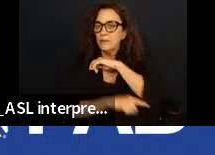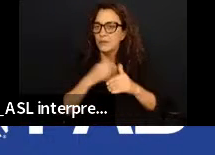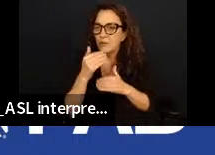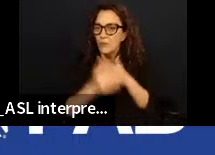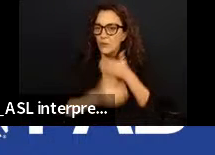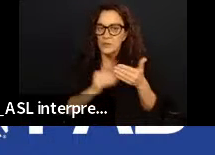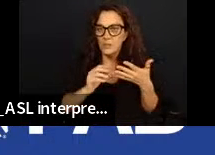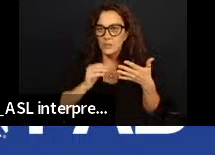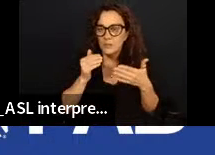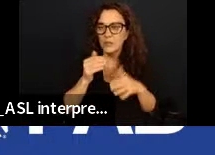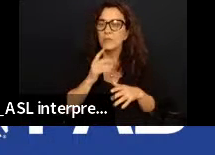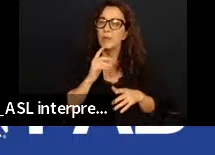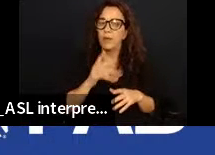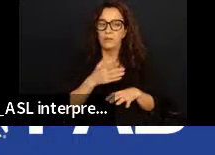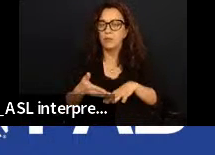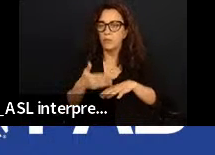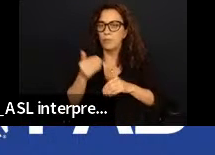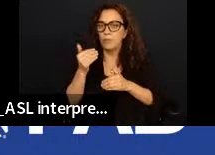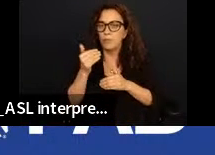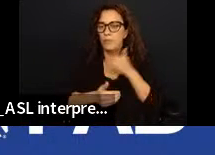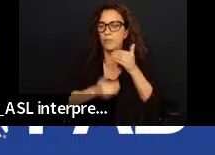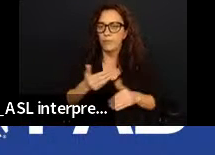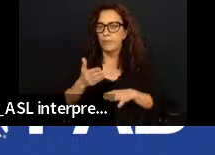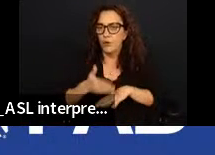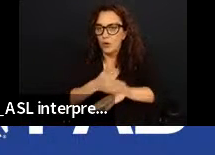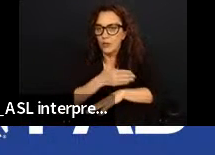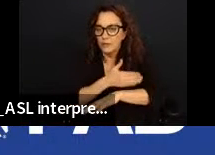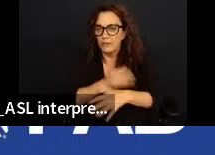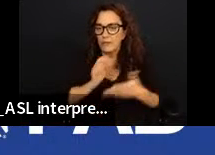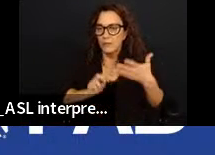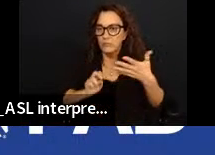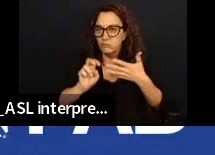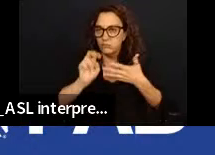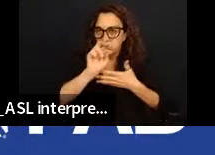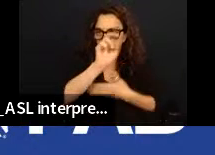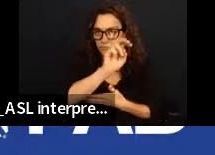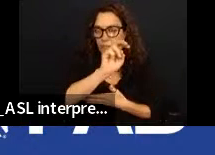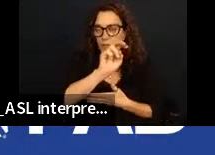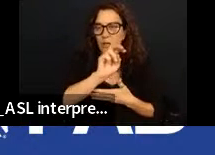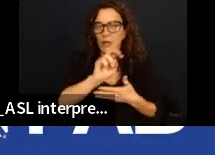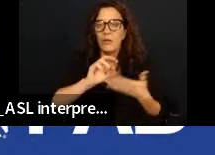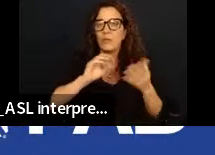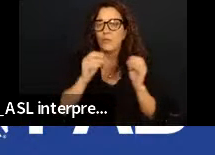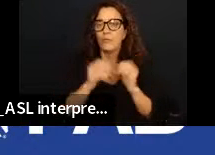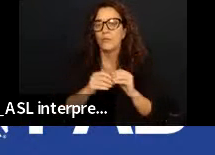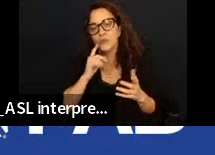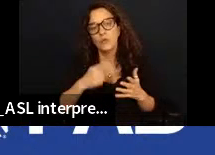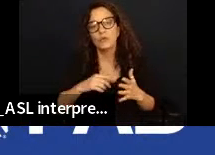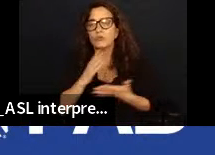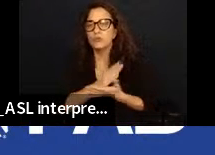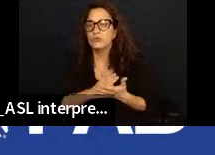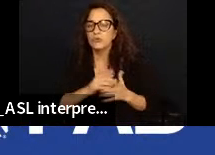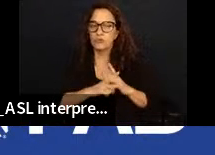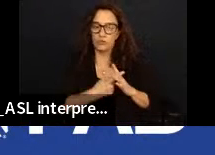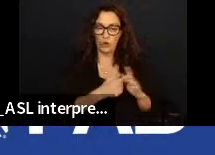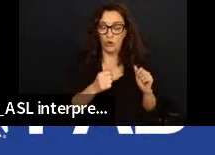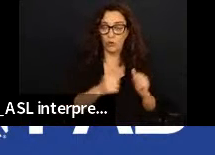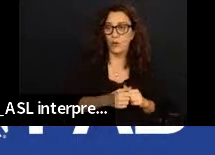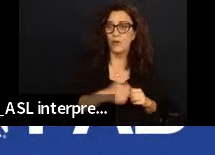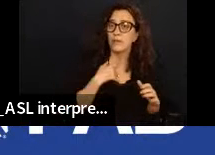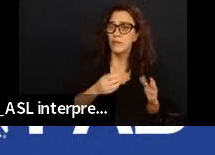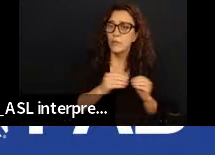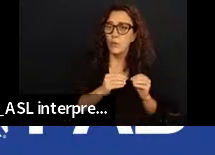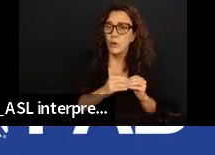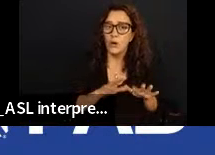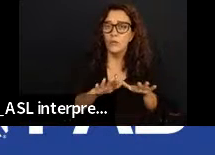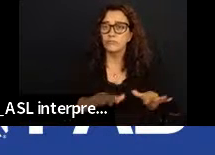creates progressive standards of discipline that would apply to different sorts of misconduct that can be